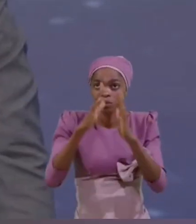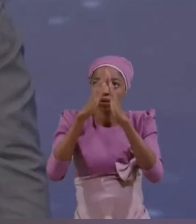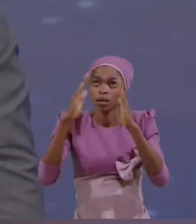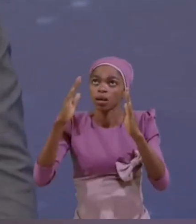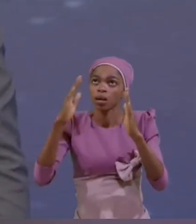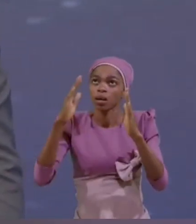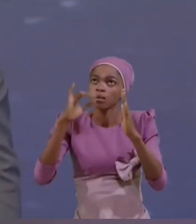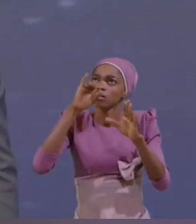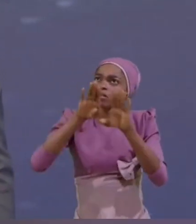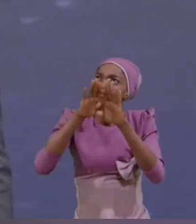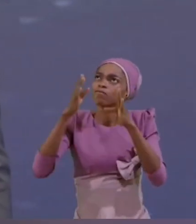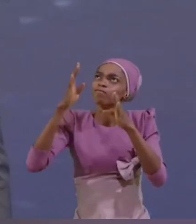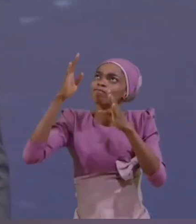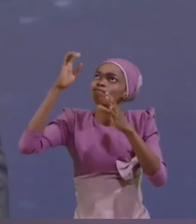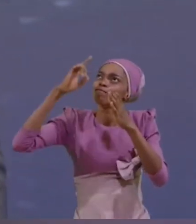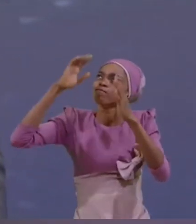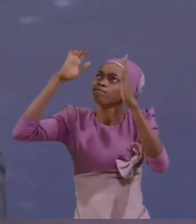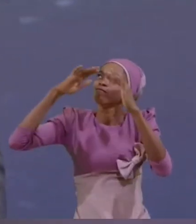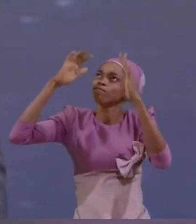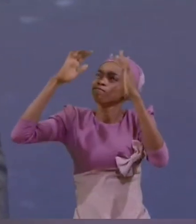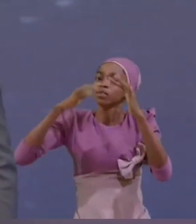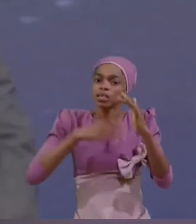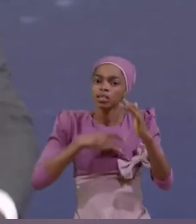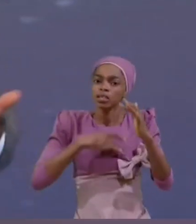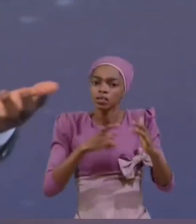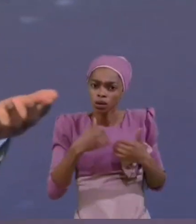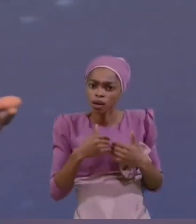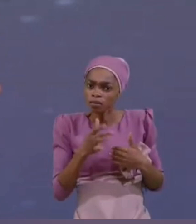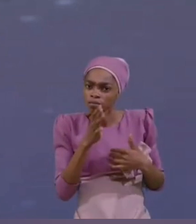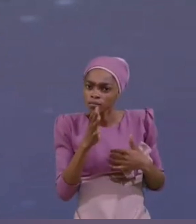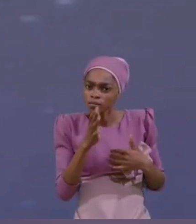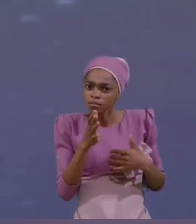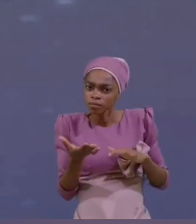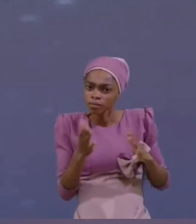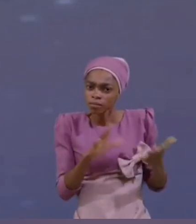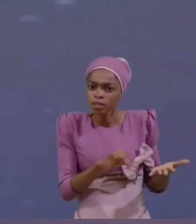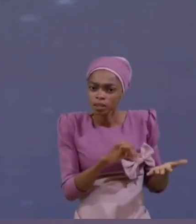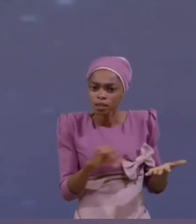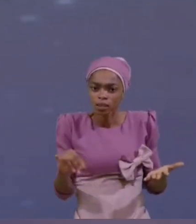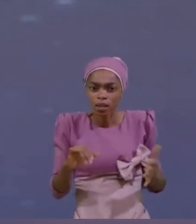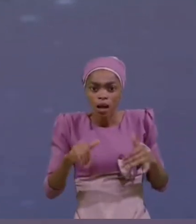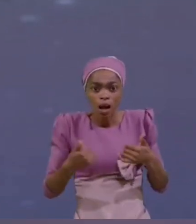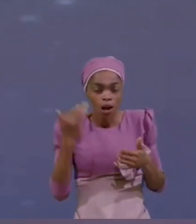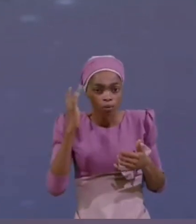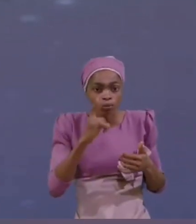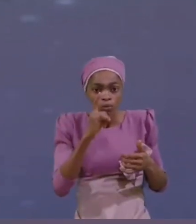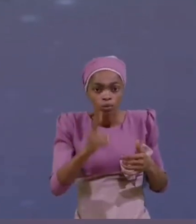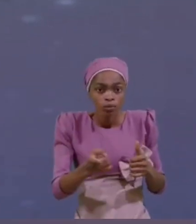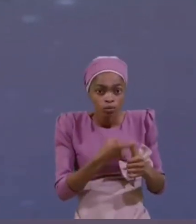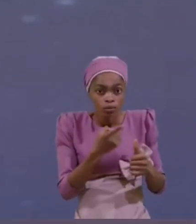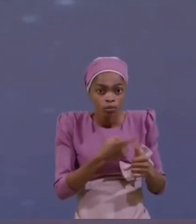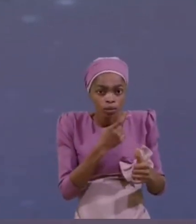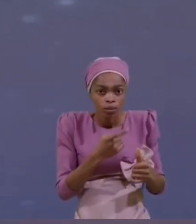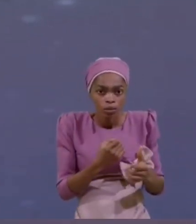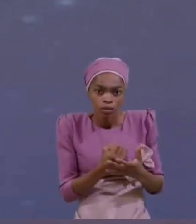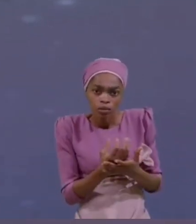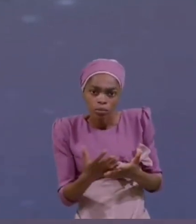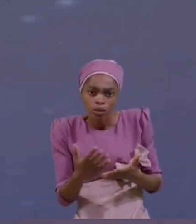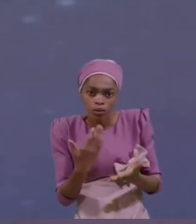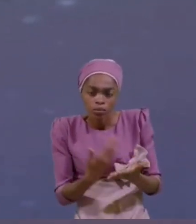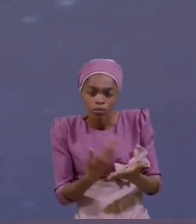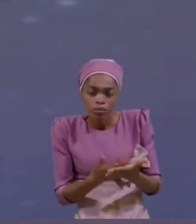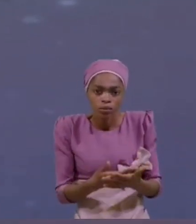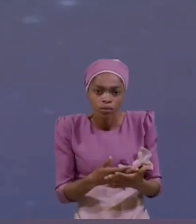have your mother dying. How will you spend? Will you first mend the leaking